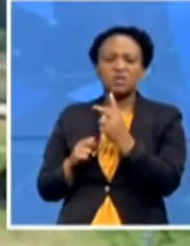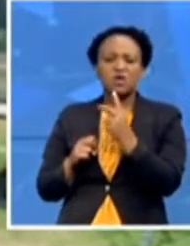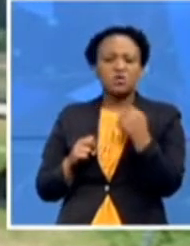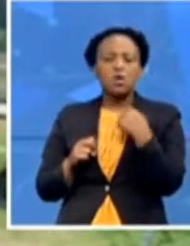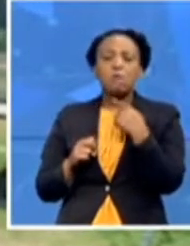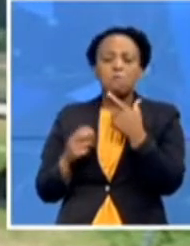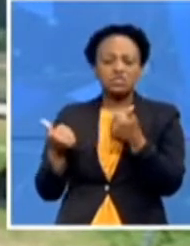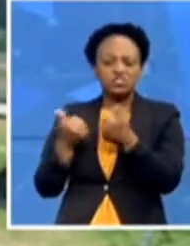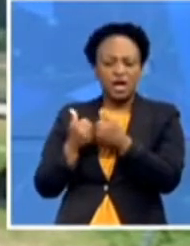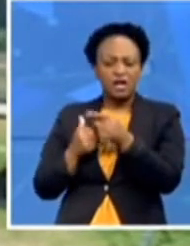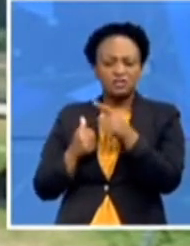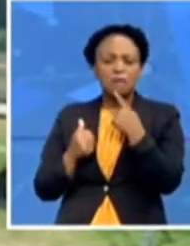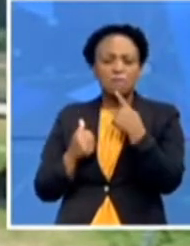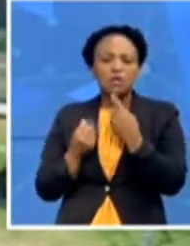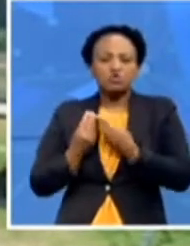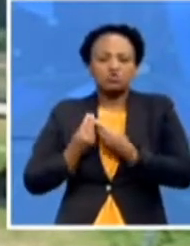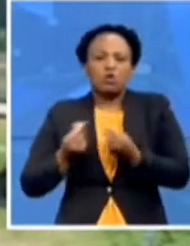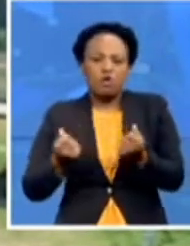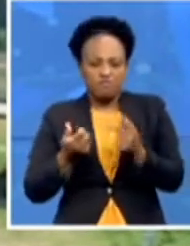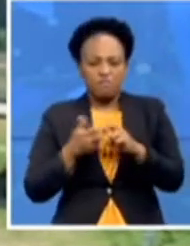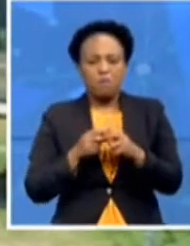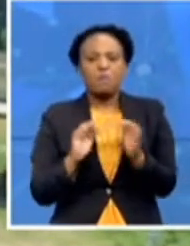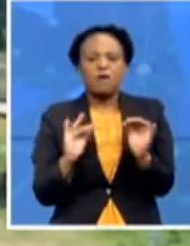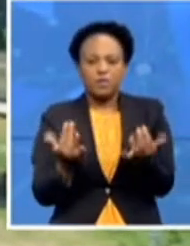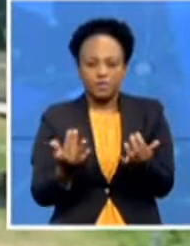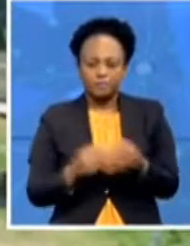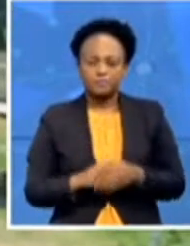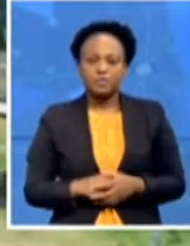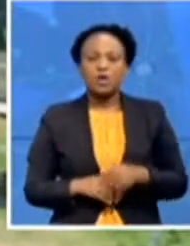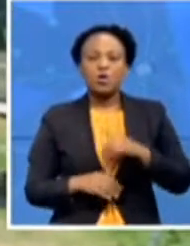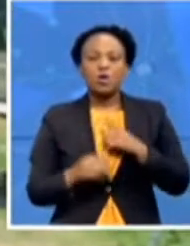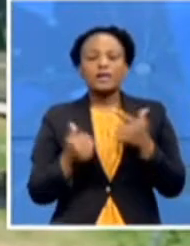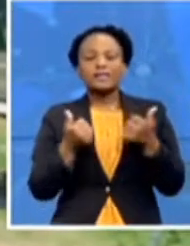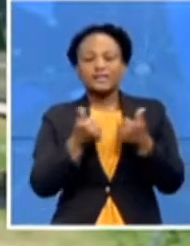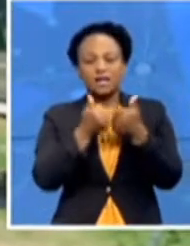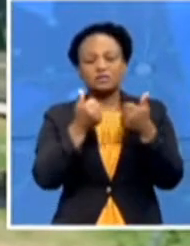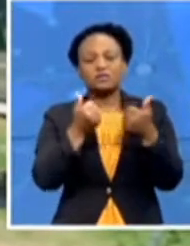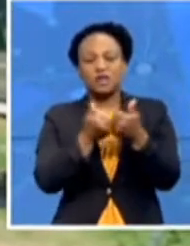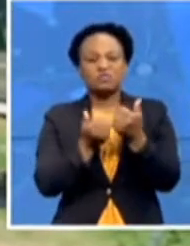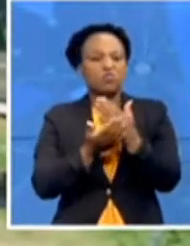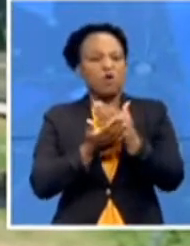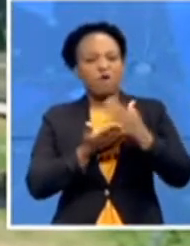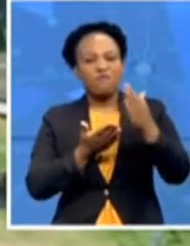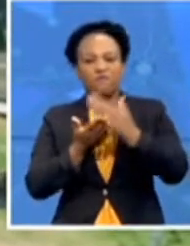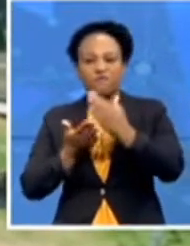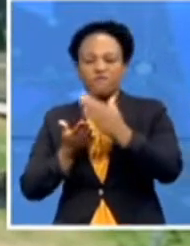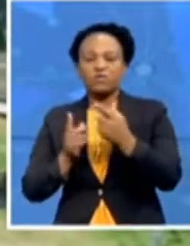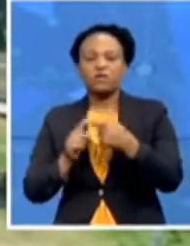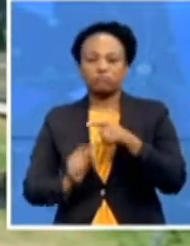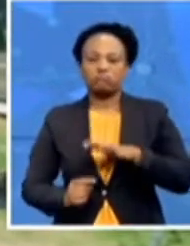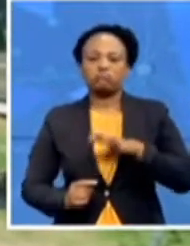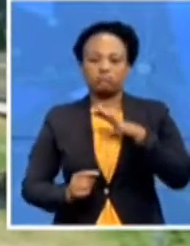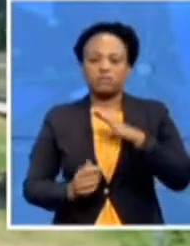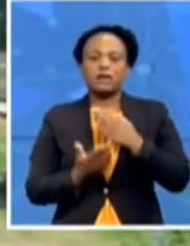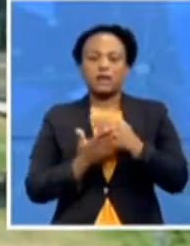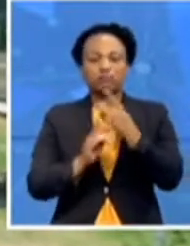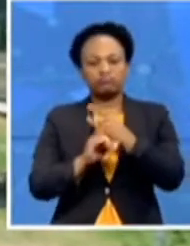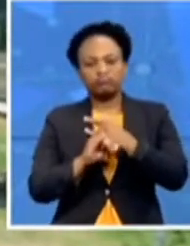Because the more challenges you overcome, the more confident you become. So I have utmost ability in these